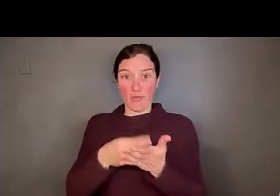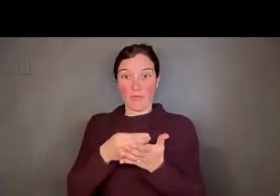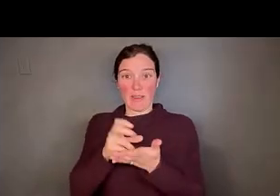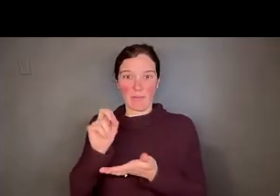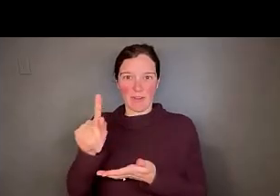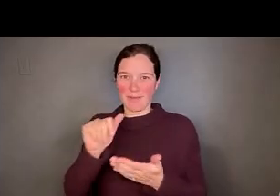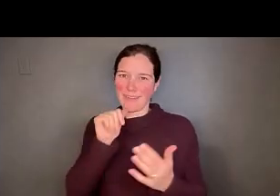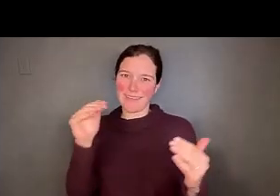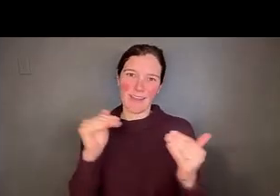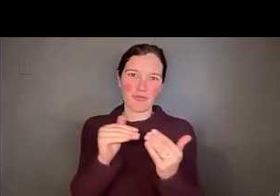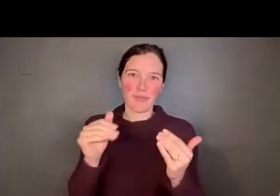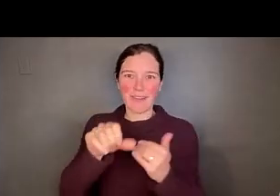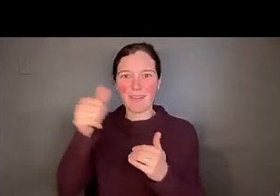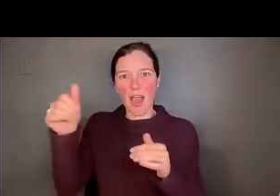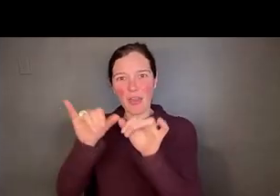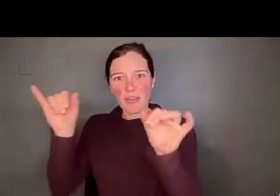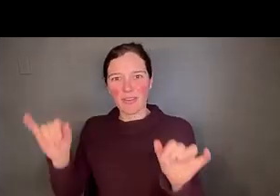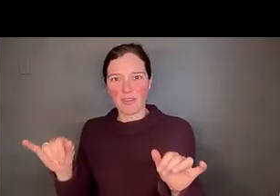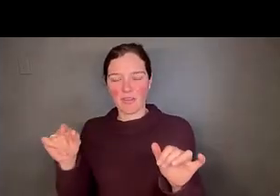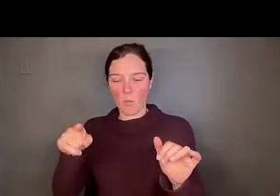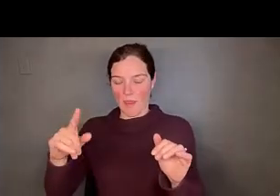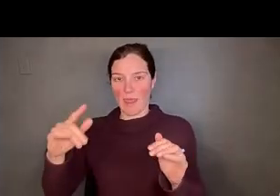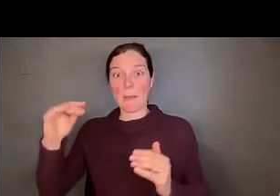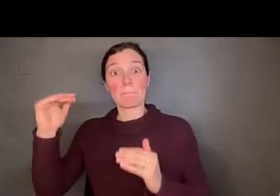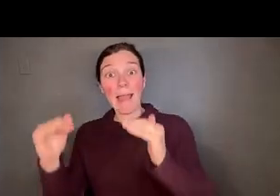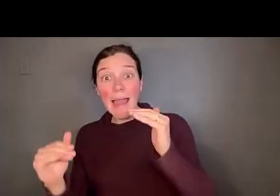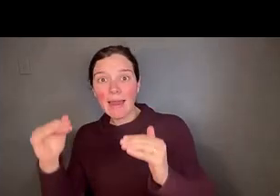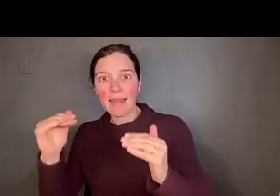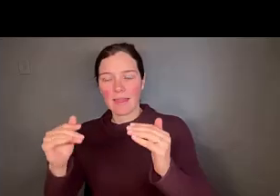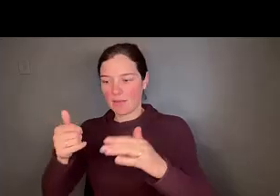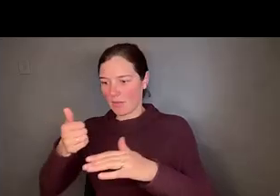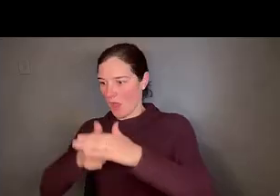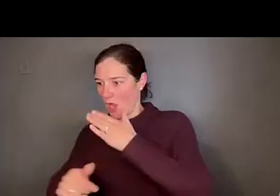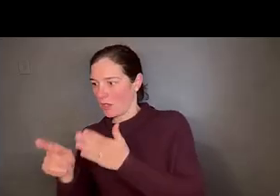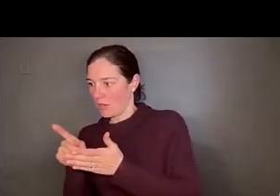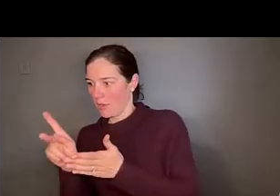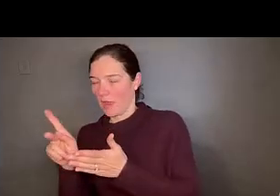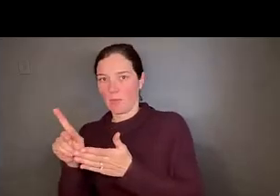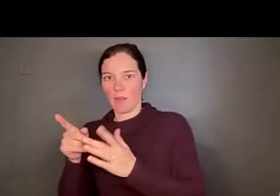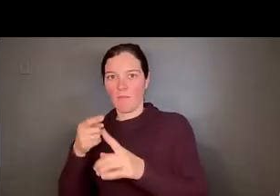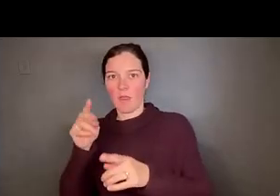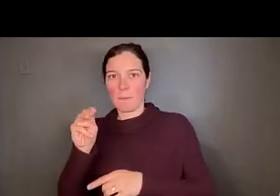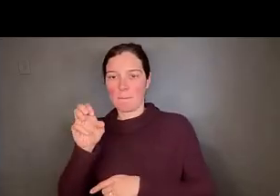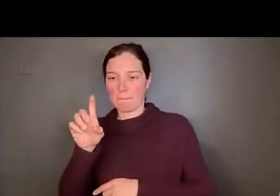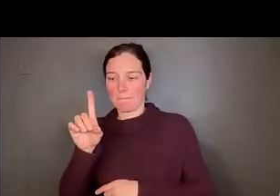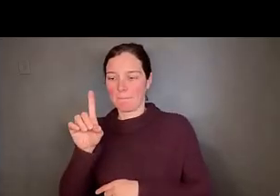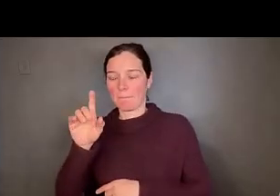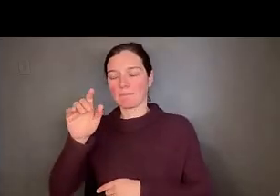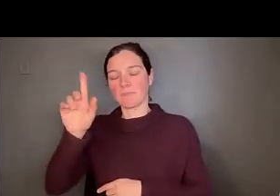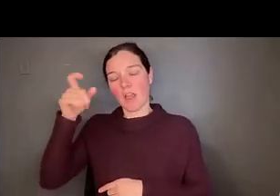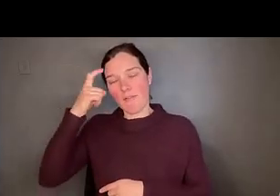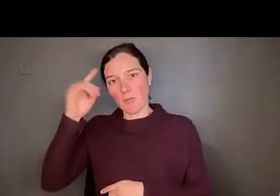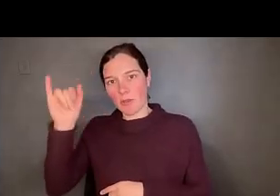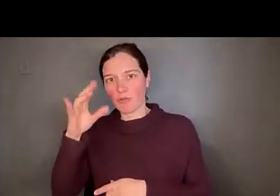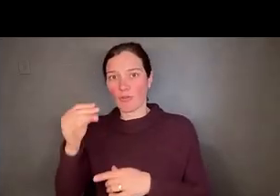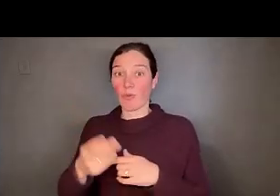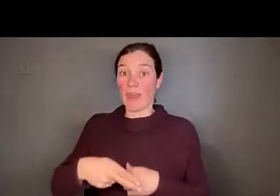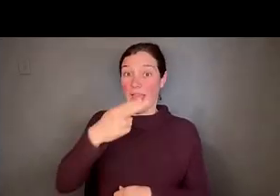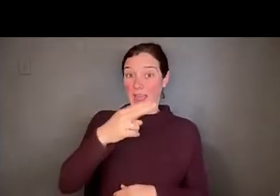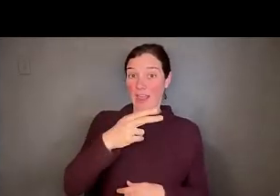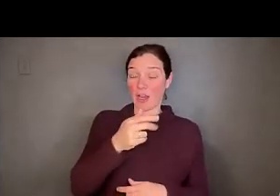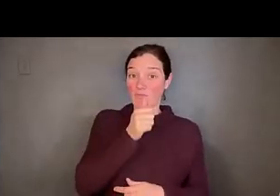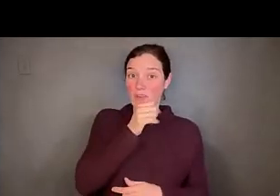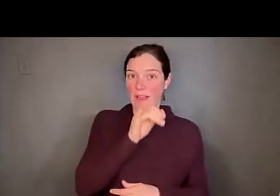is with other systems where they balance, the underpayment that you might get from Medicare and Medicaid with a higher commercial rate.